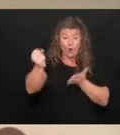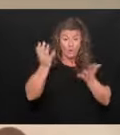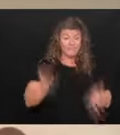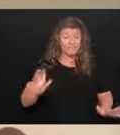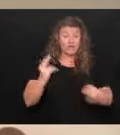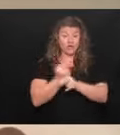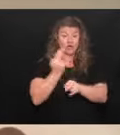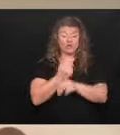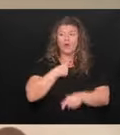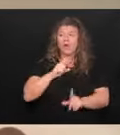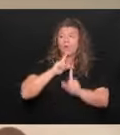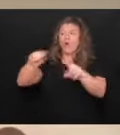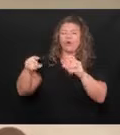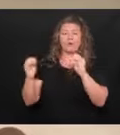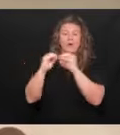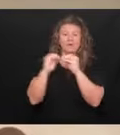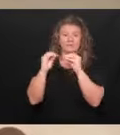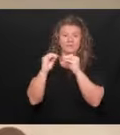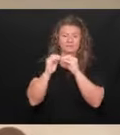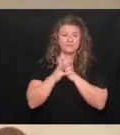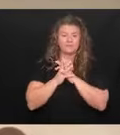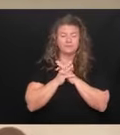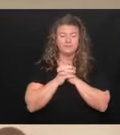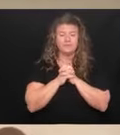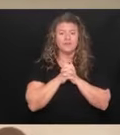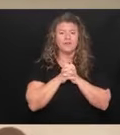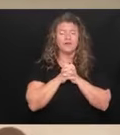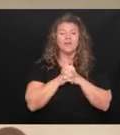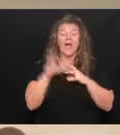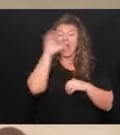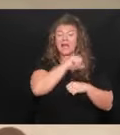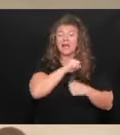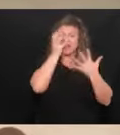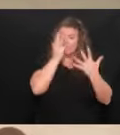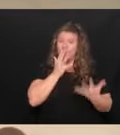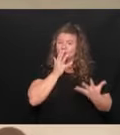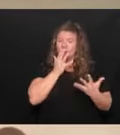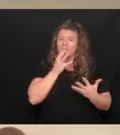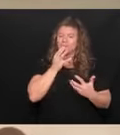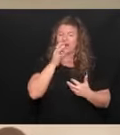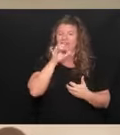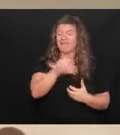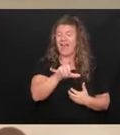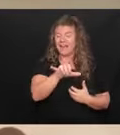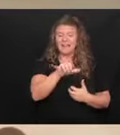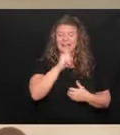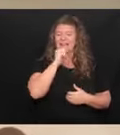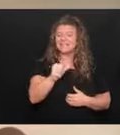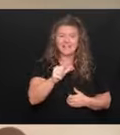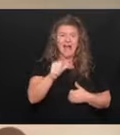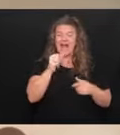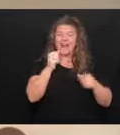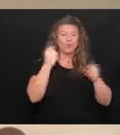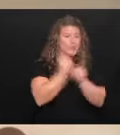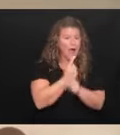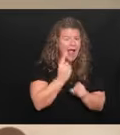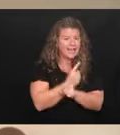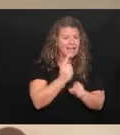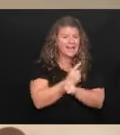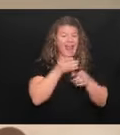be ordering more doses. I guess the unfortunate part of this is it's not accurate in the way it